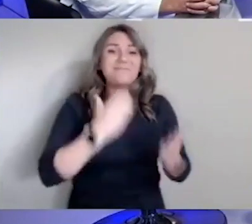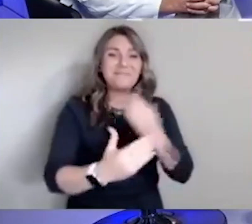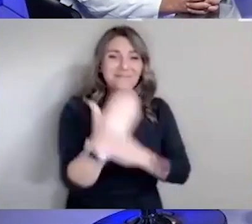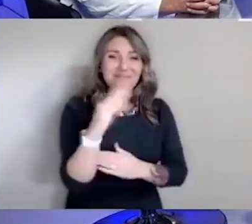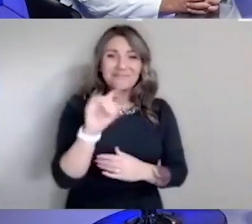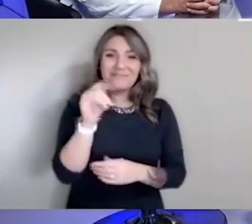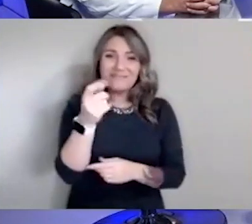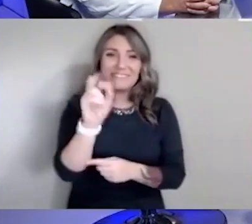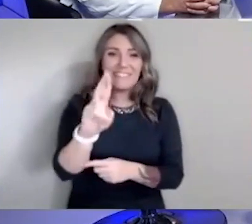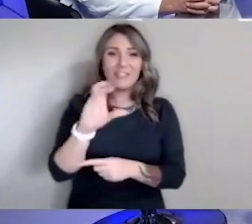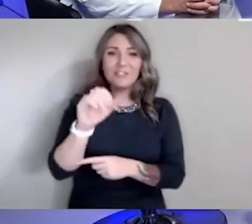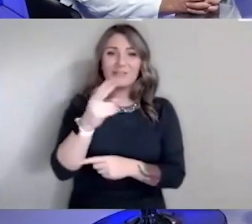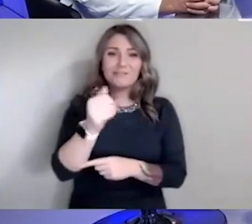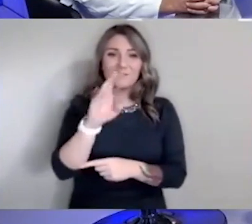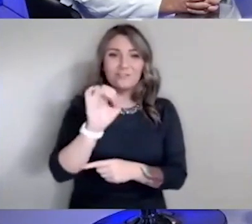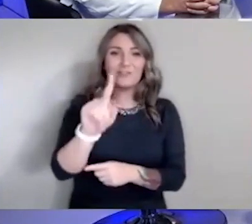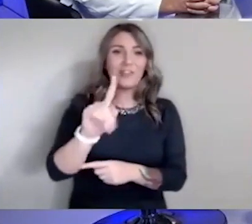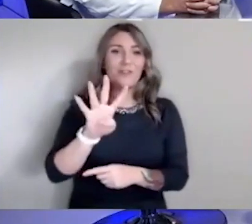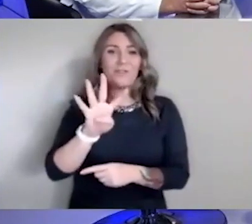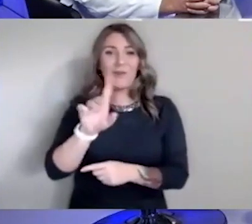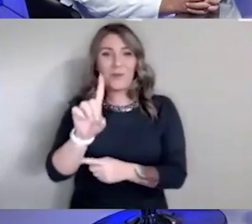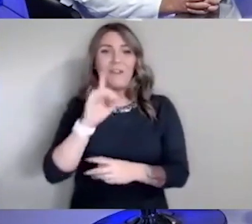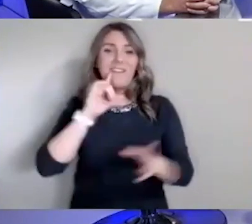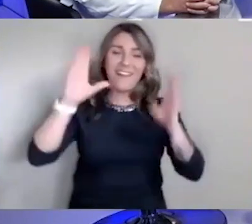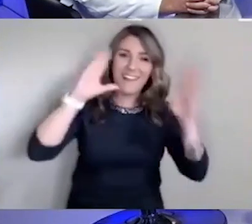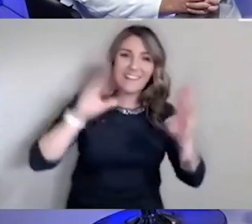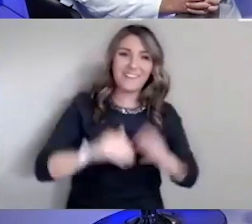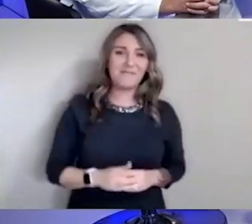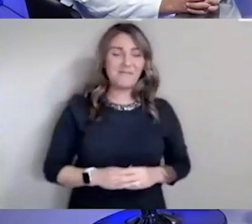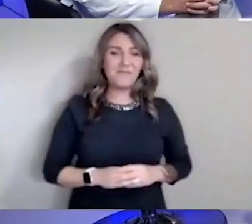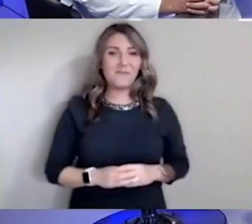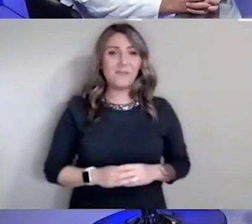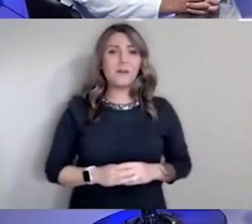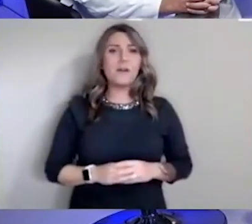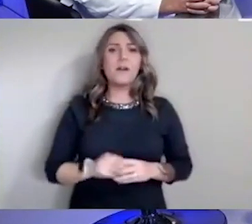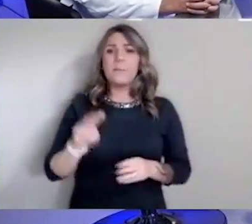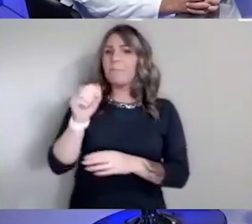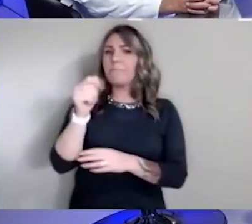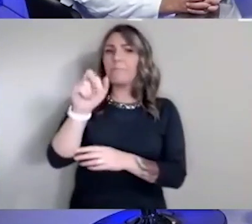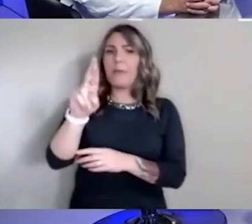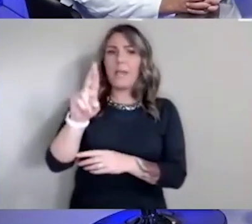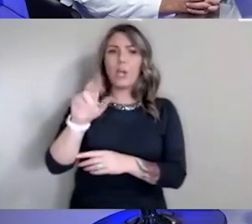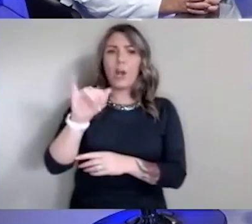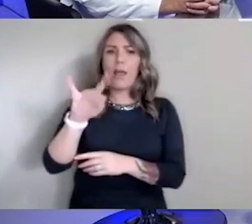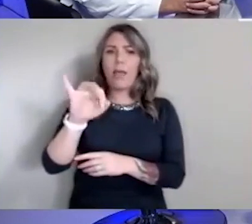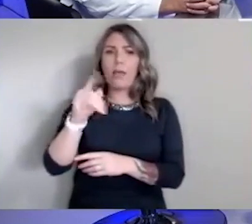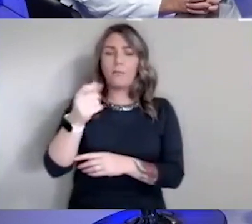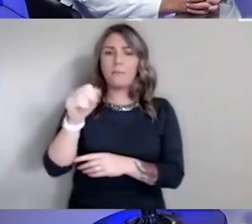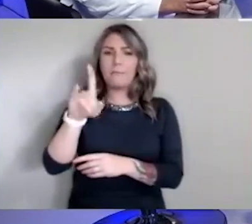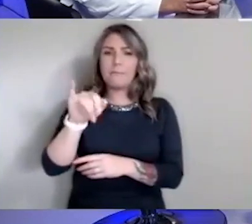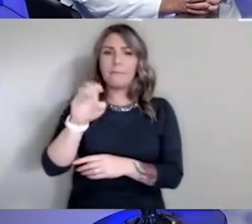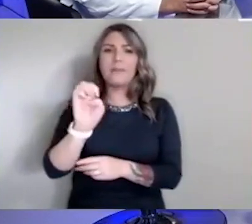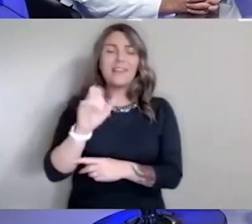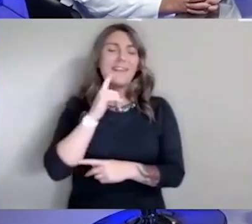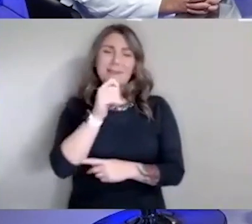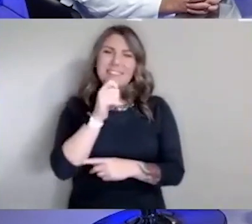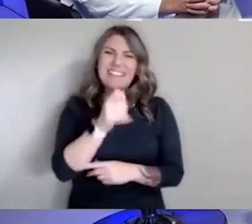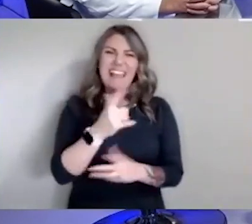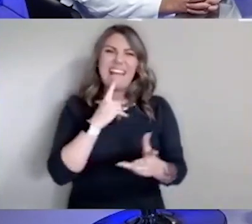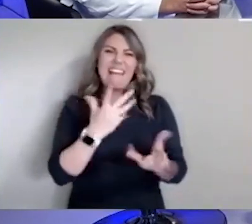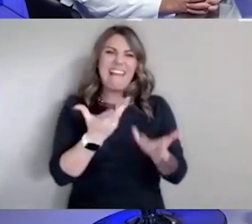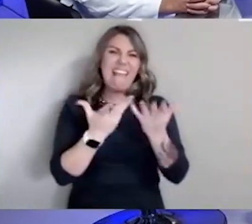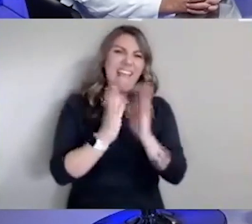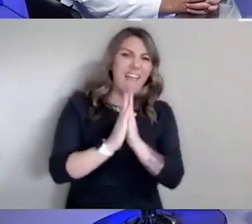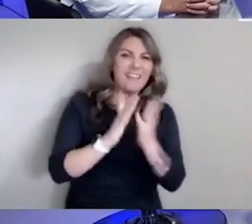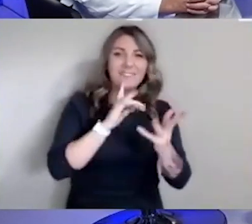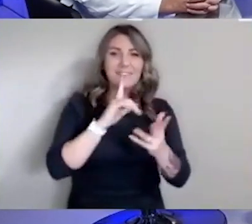Channel 41. Hi. Hey, Taylor. I have a question for Mayor Alvey and something you were just touching on there. That's why I didn't ask at the beginning, because I wanted to wait and see how you